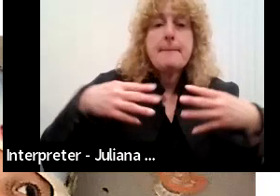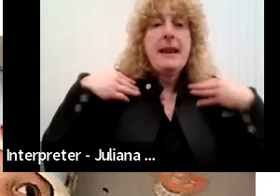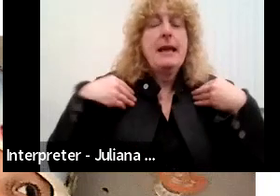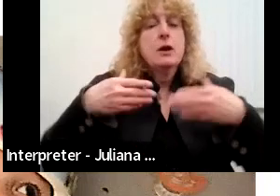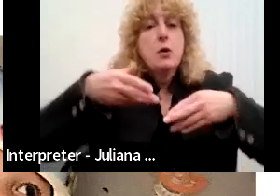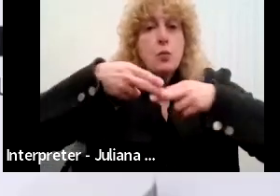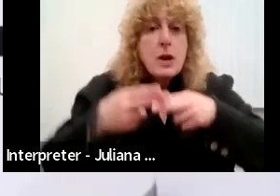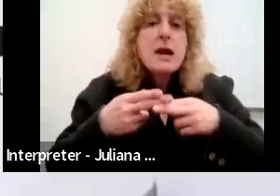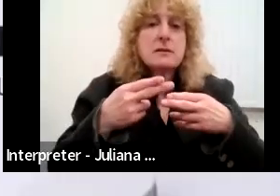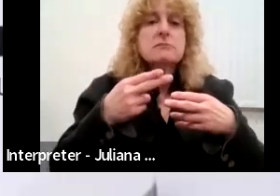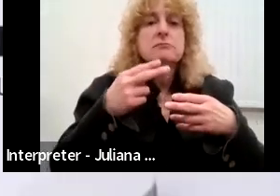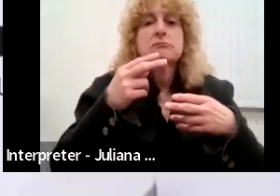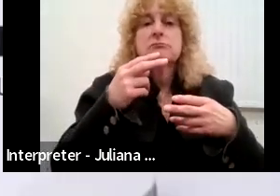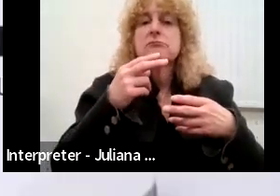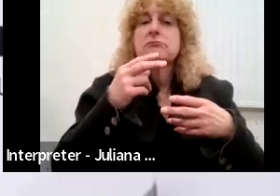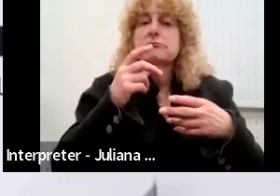well.